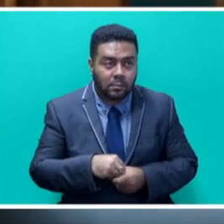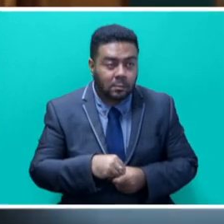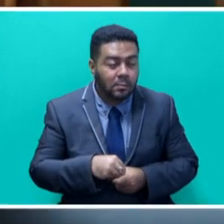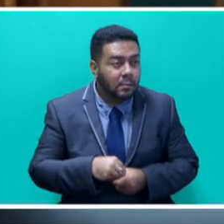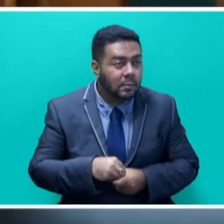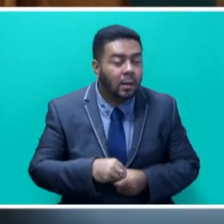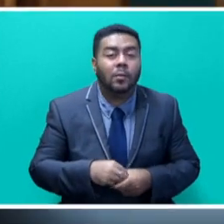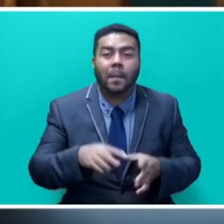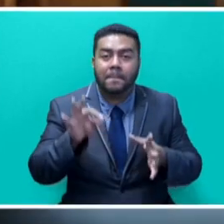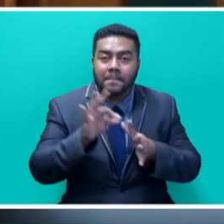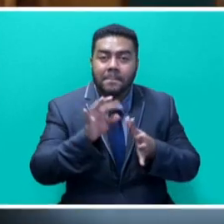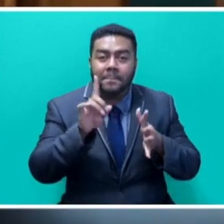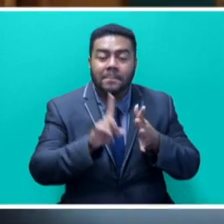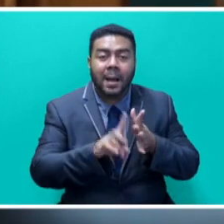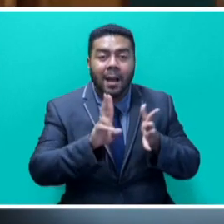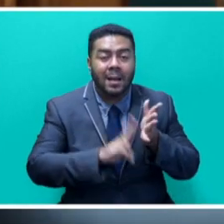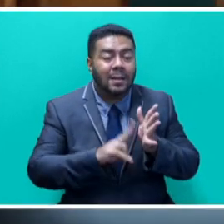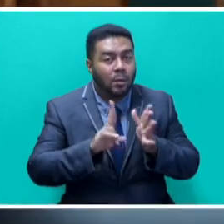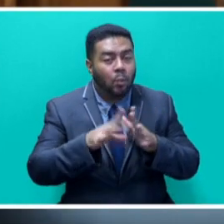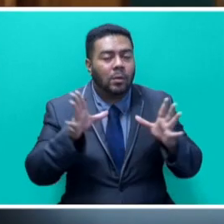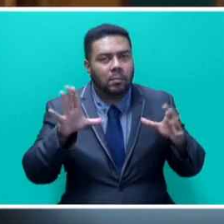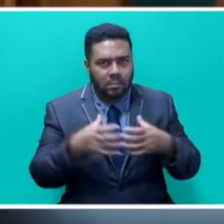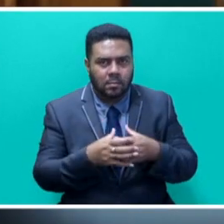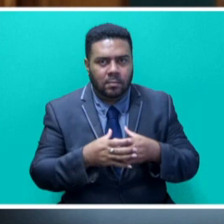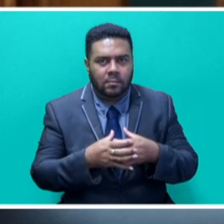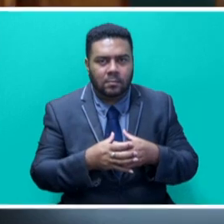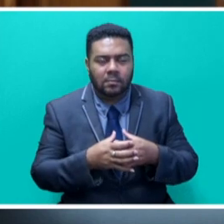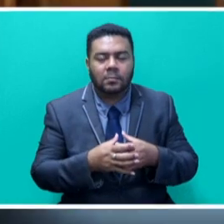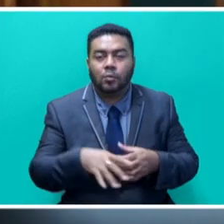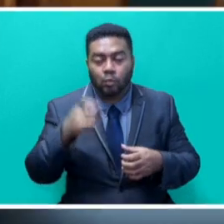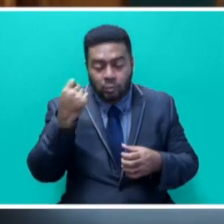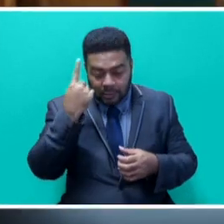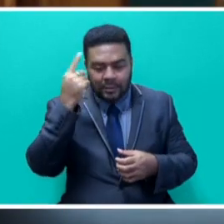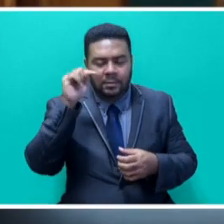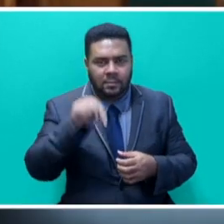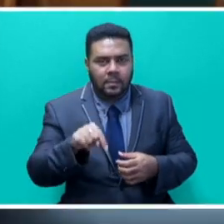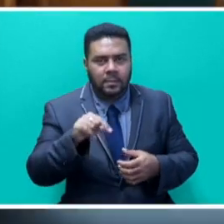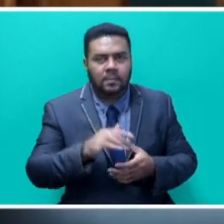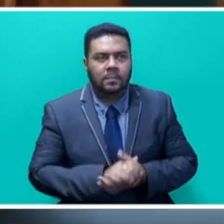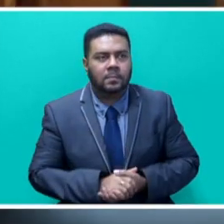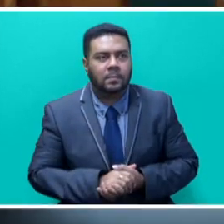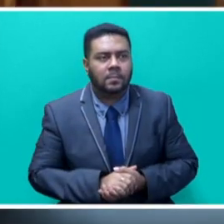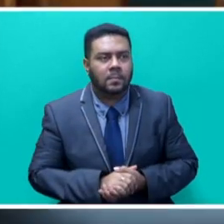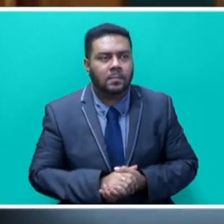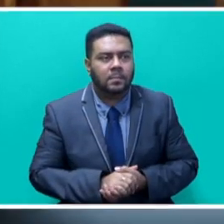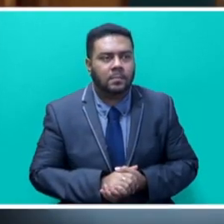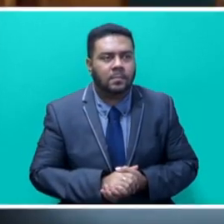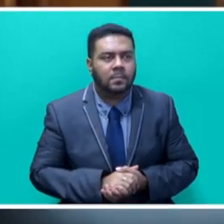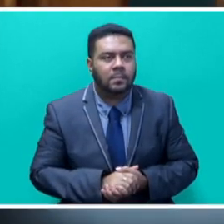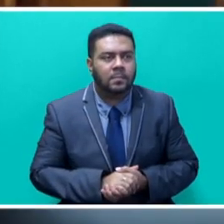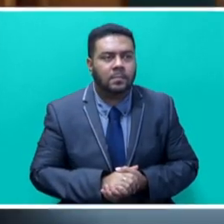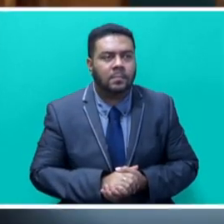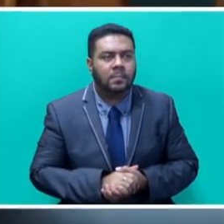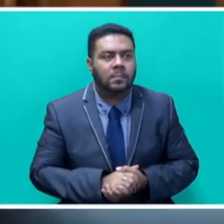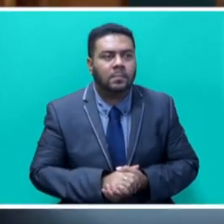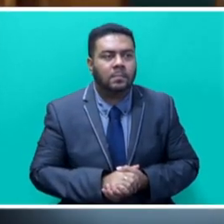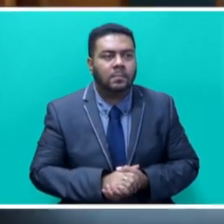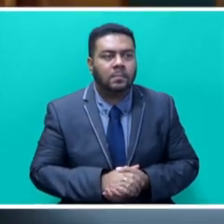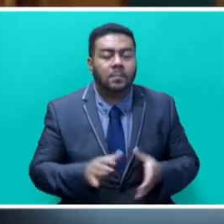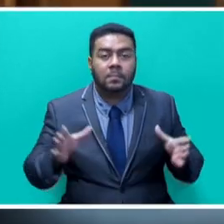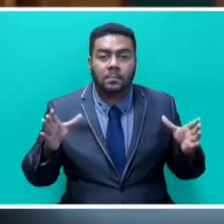explore options with Energy Fiji Limited to realize this. In terms of corporate